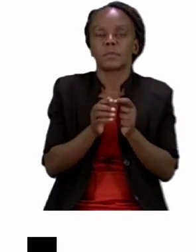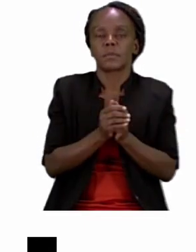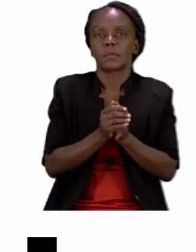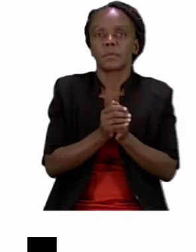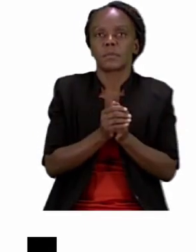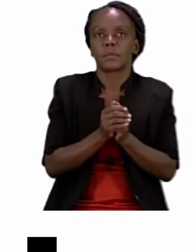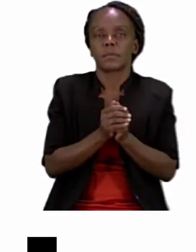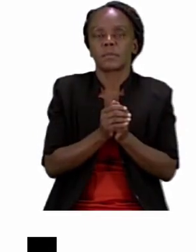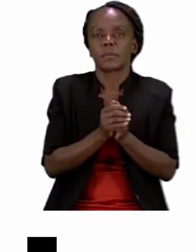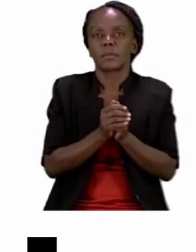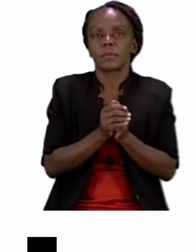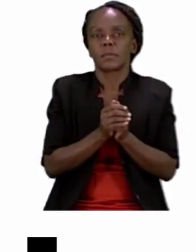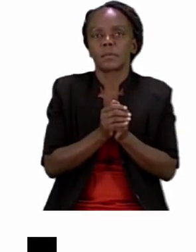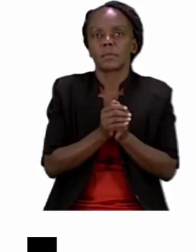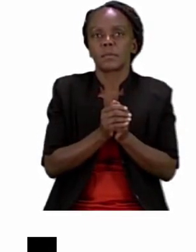Square.